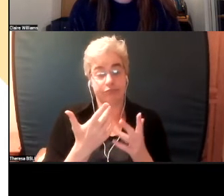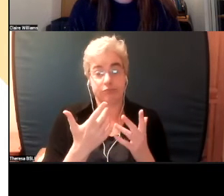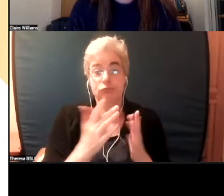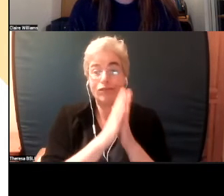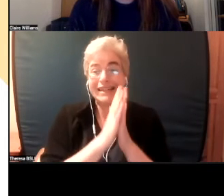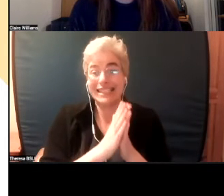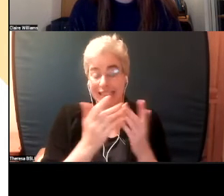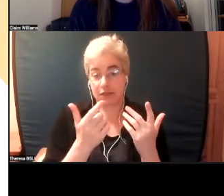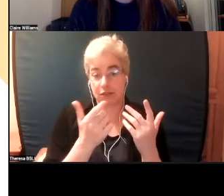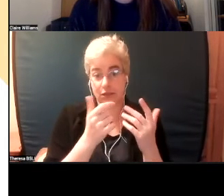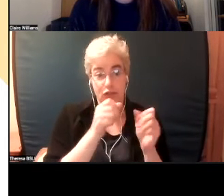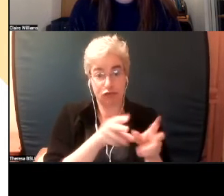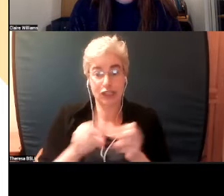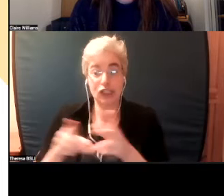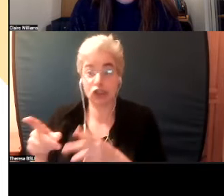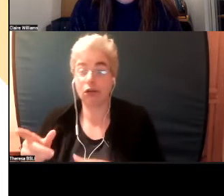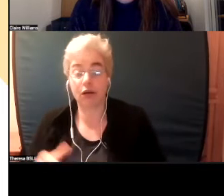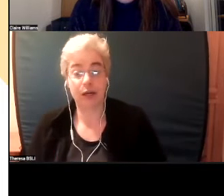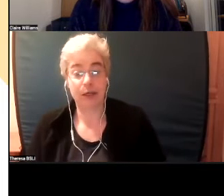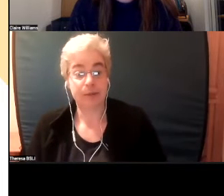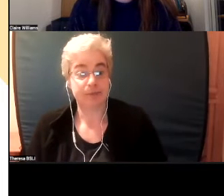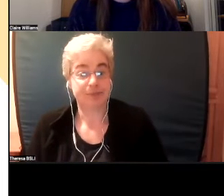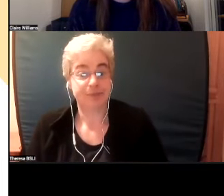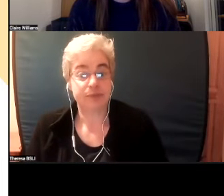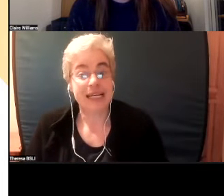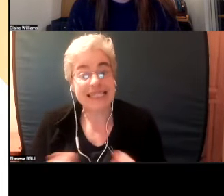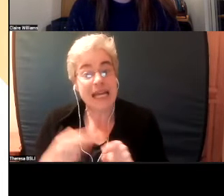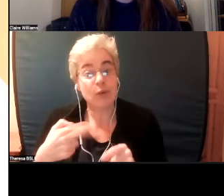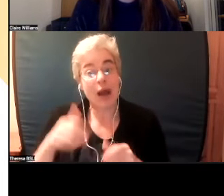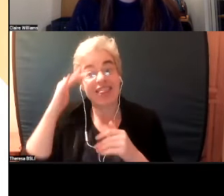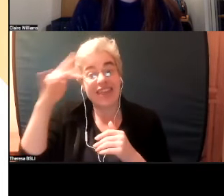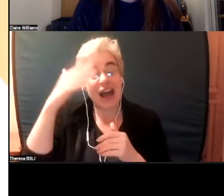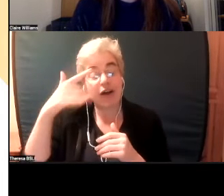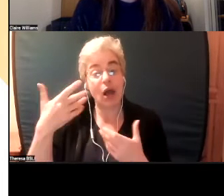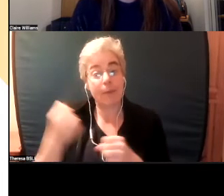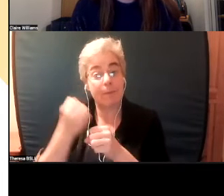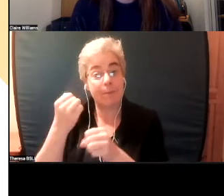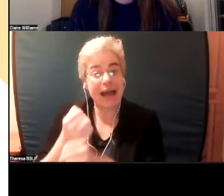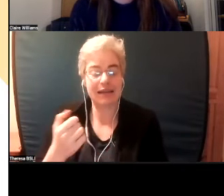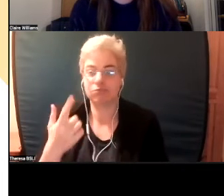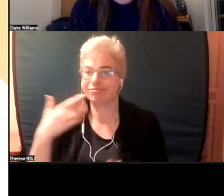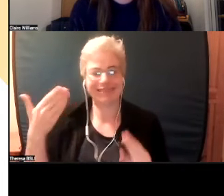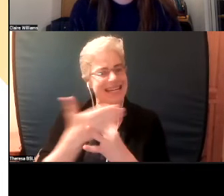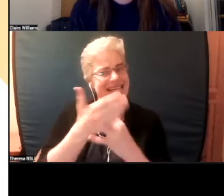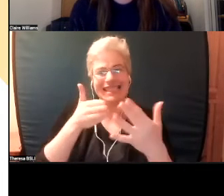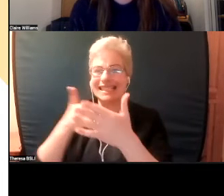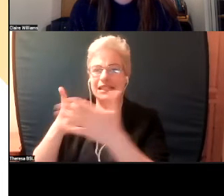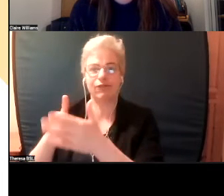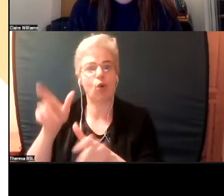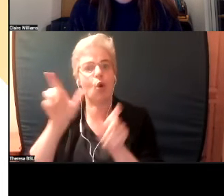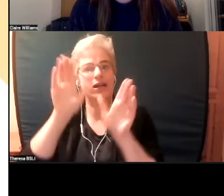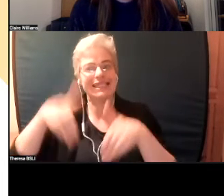is assumed but not explained. In the same way, theology has been made inaccessible for autistic